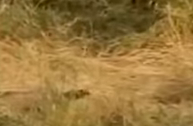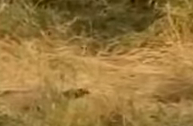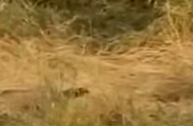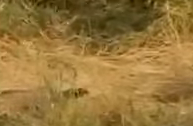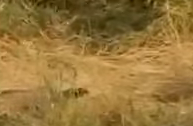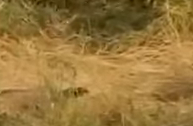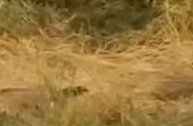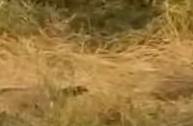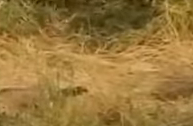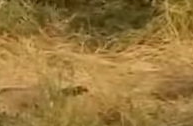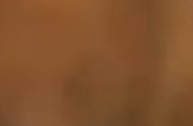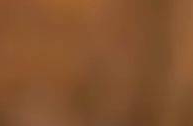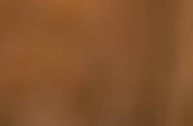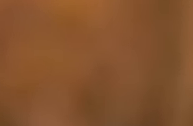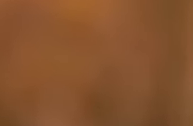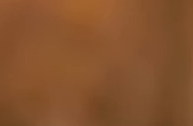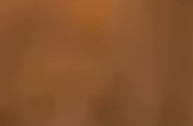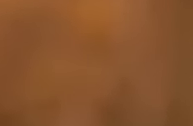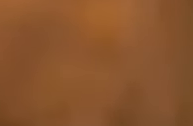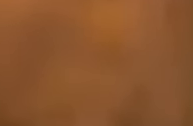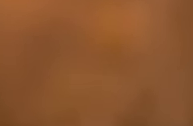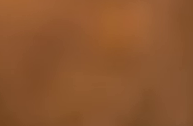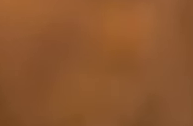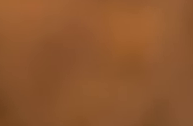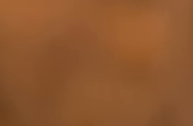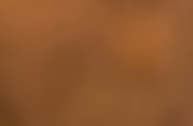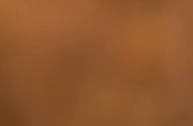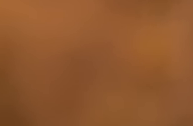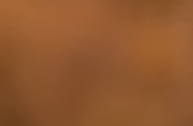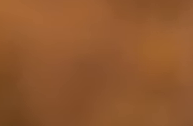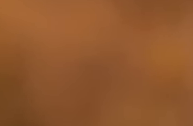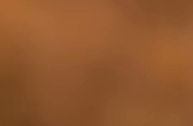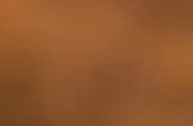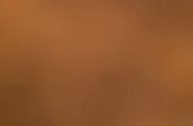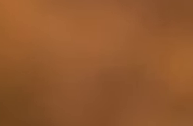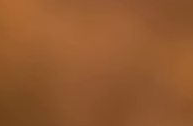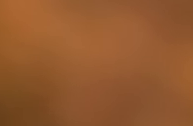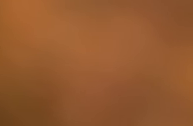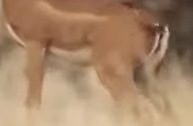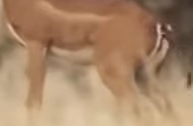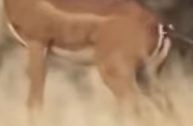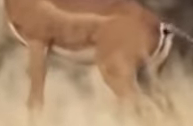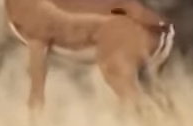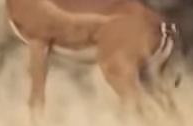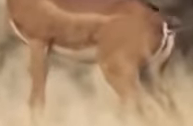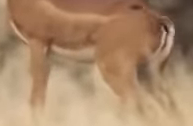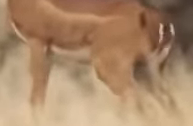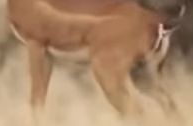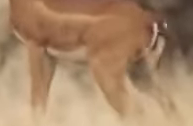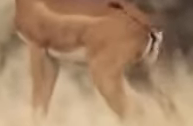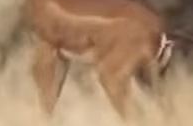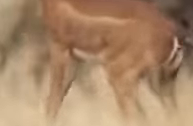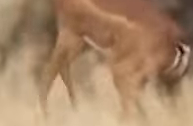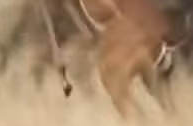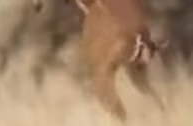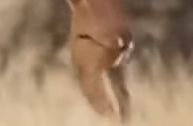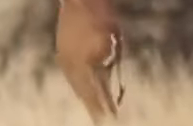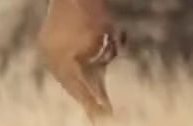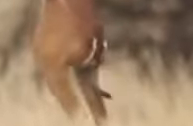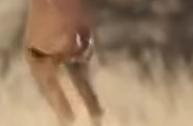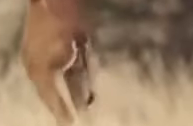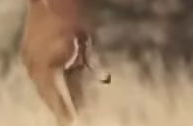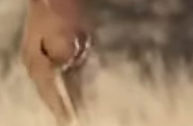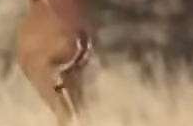antelopes, gerenuk stands on its hind legs and uses the front legs to graze from the tree